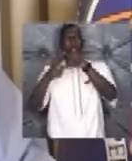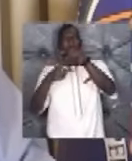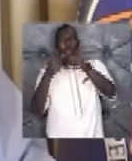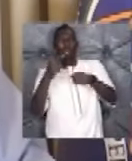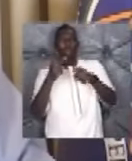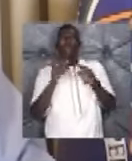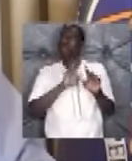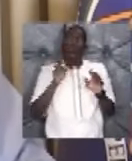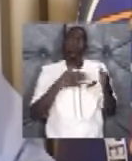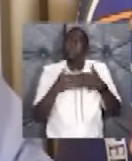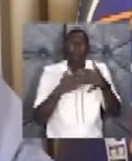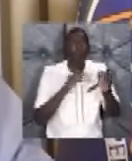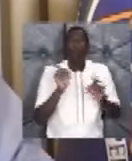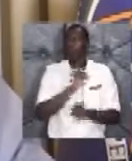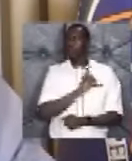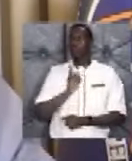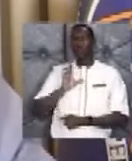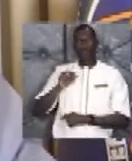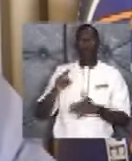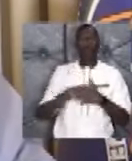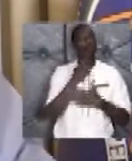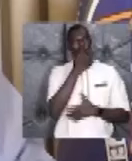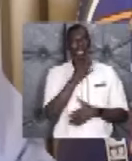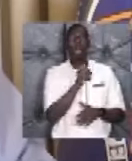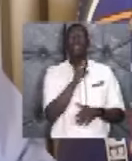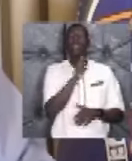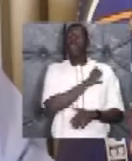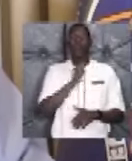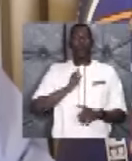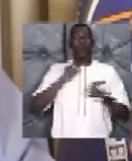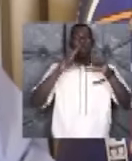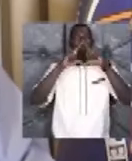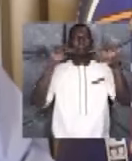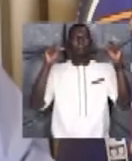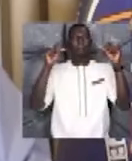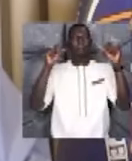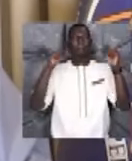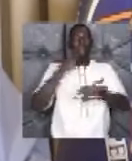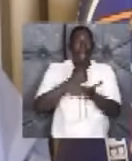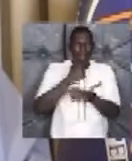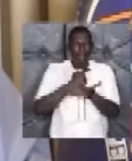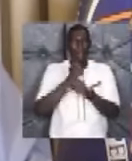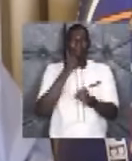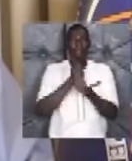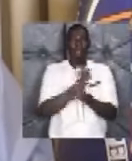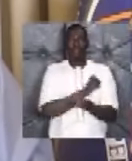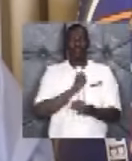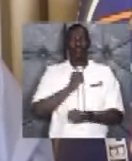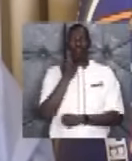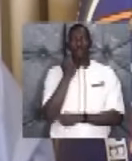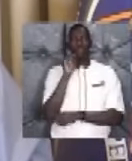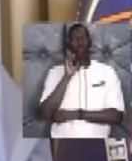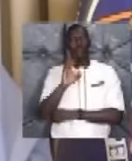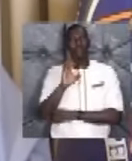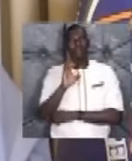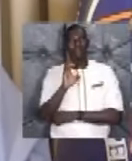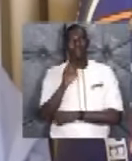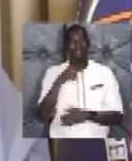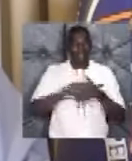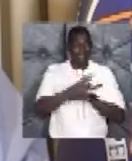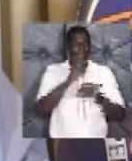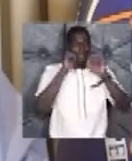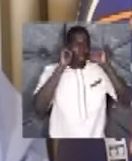what we do or say, our citizenship binds us as one people. In this light,